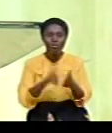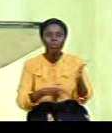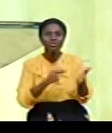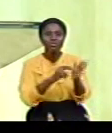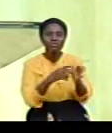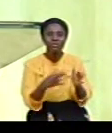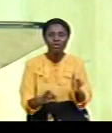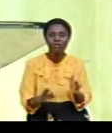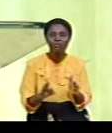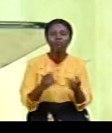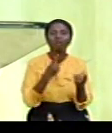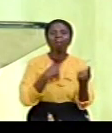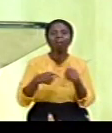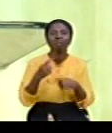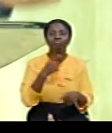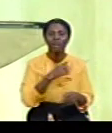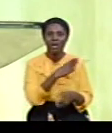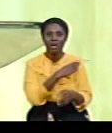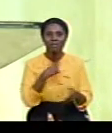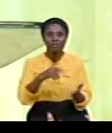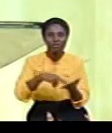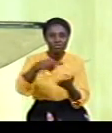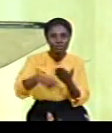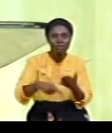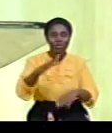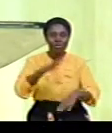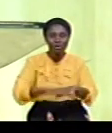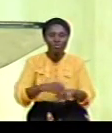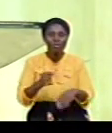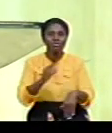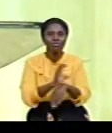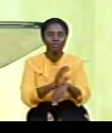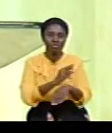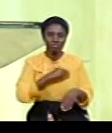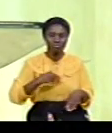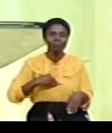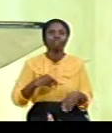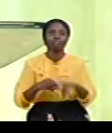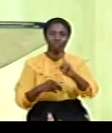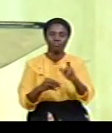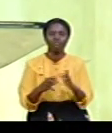believer and the church. Somebody from the choir, please. Adult choir.